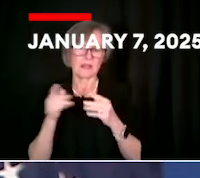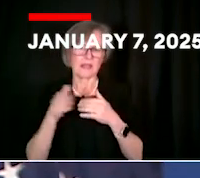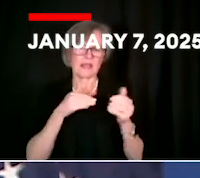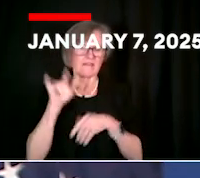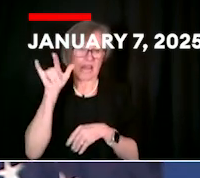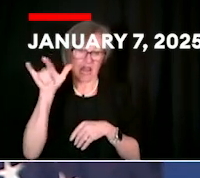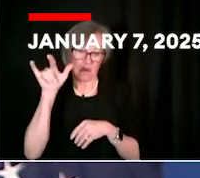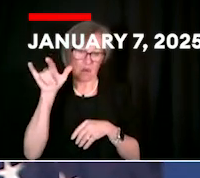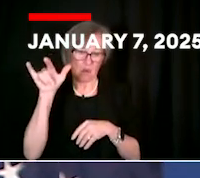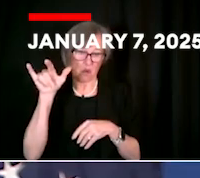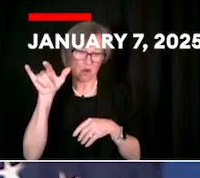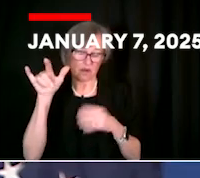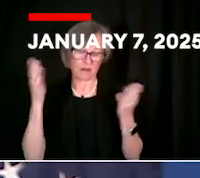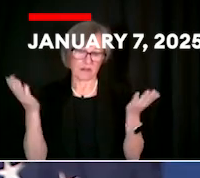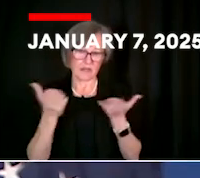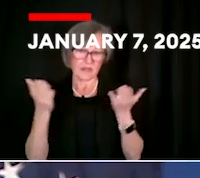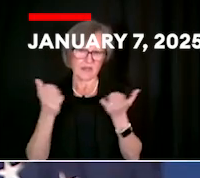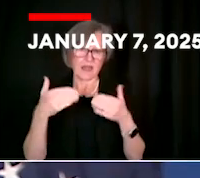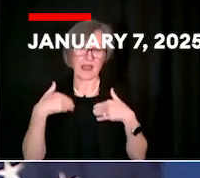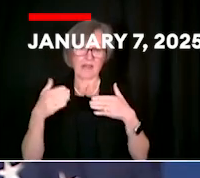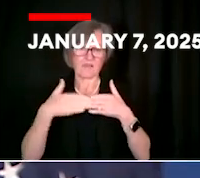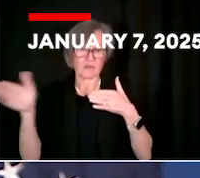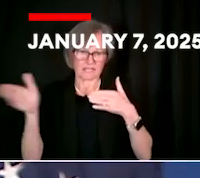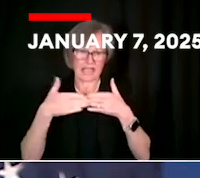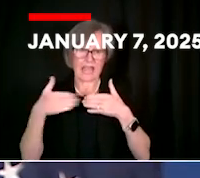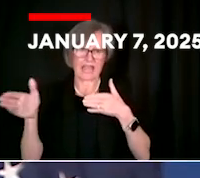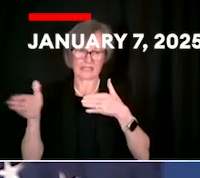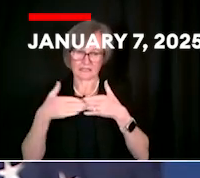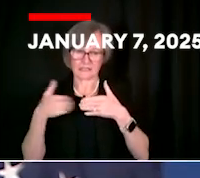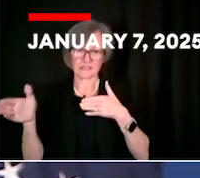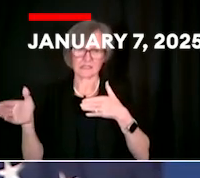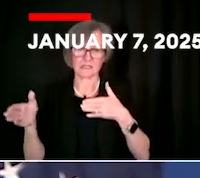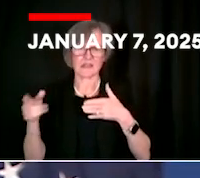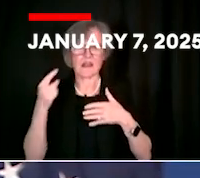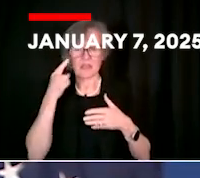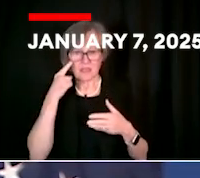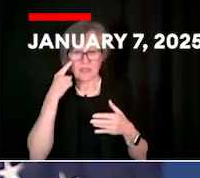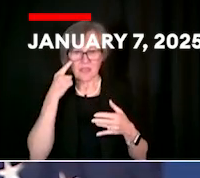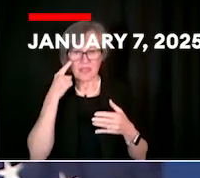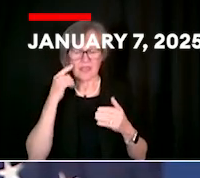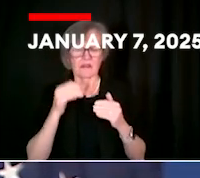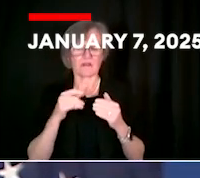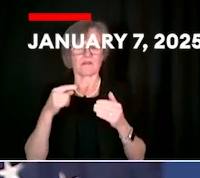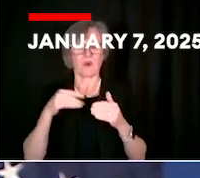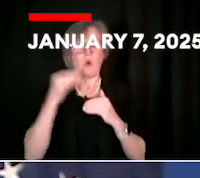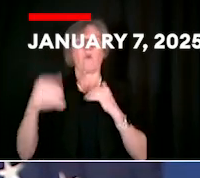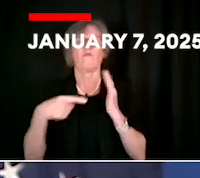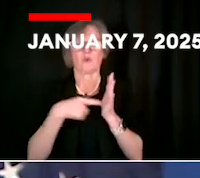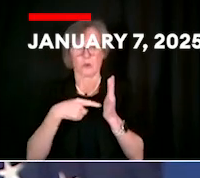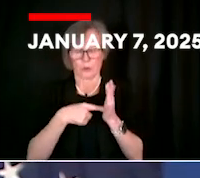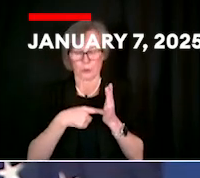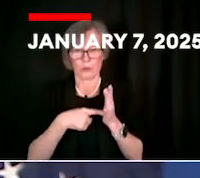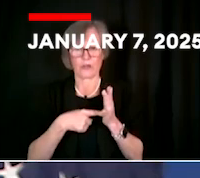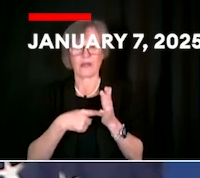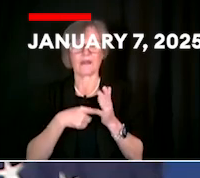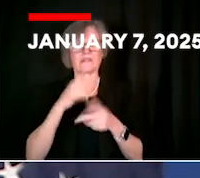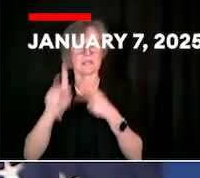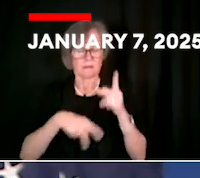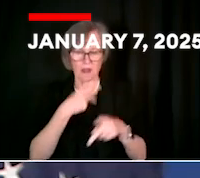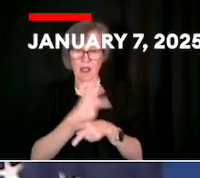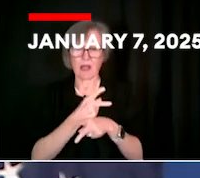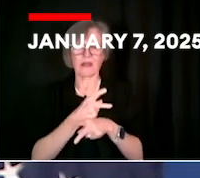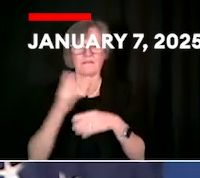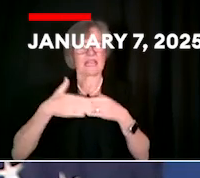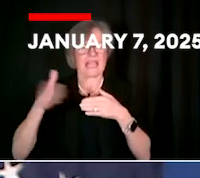here, you have those gates up. I think it's long overdue that we have some form of